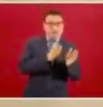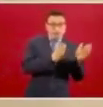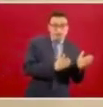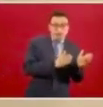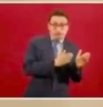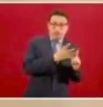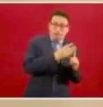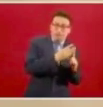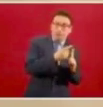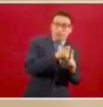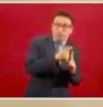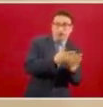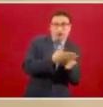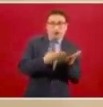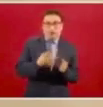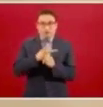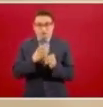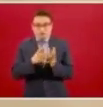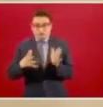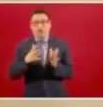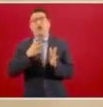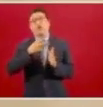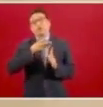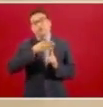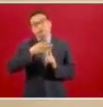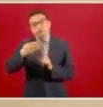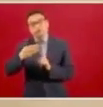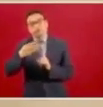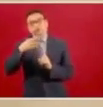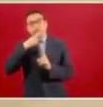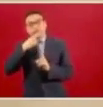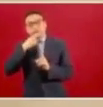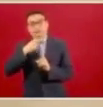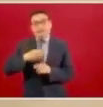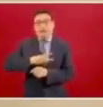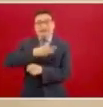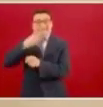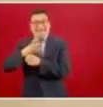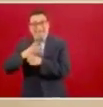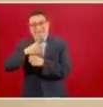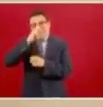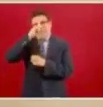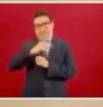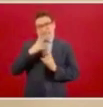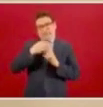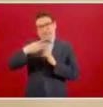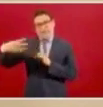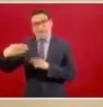so we are not in phase 1 anymore, but we also haven't come to